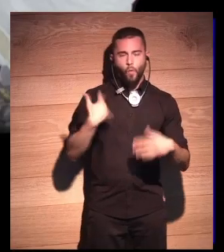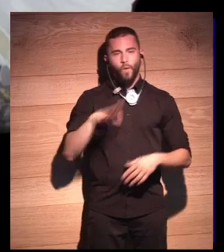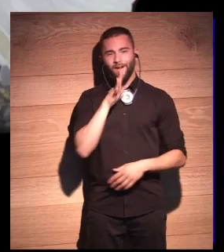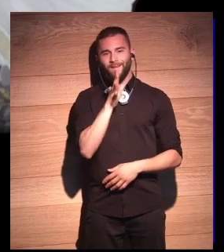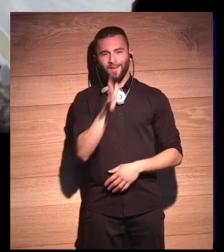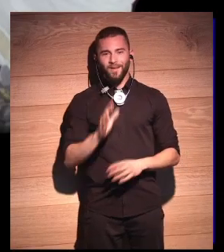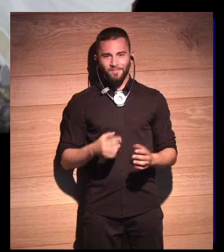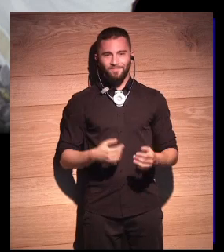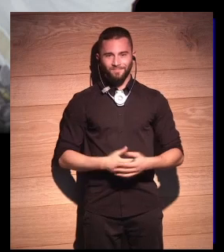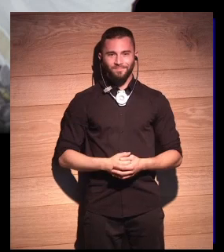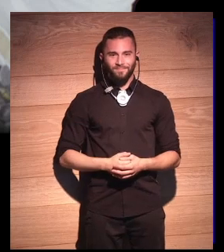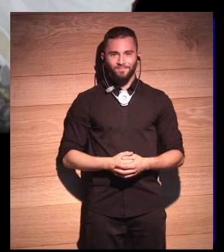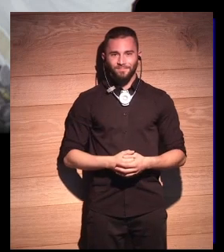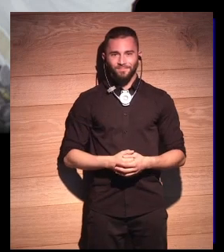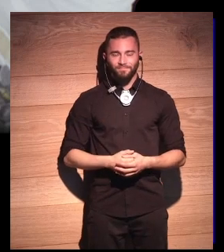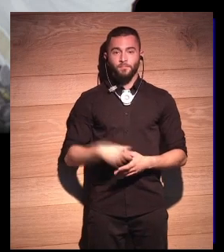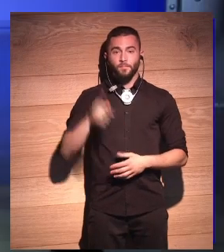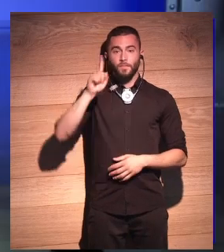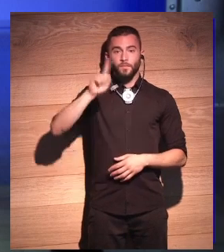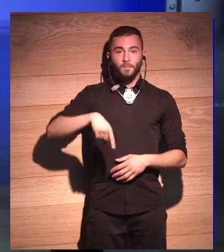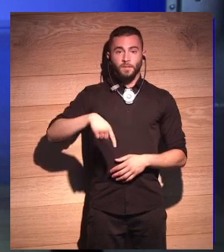It's also better than the NATO training simulator.